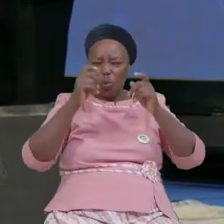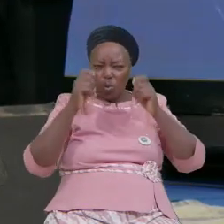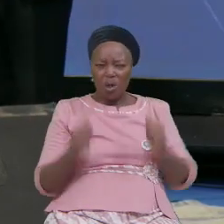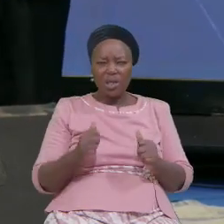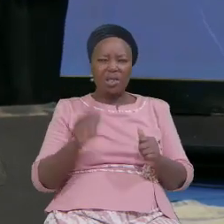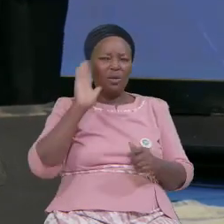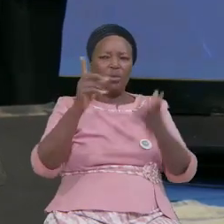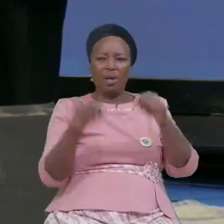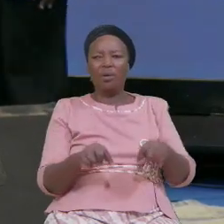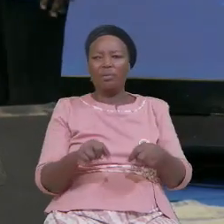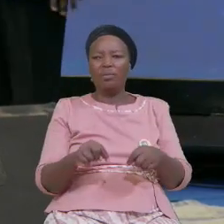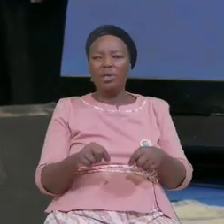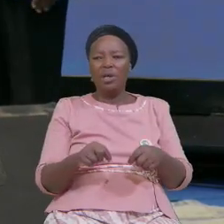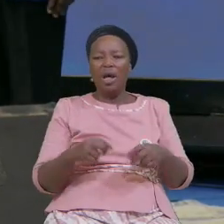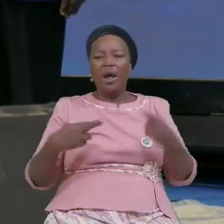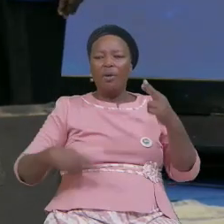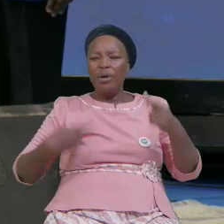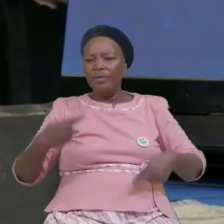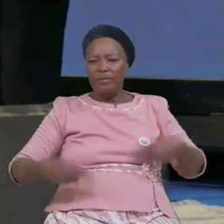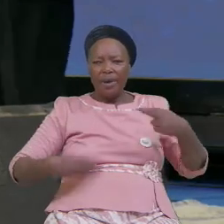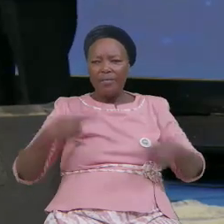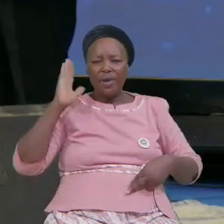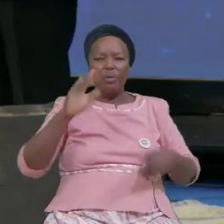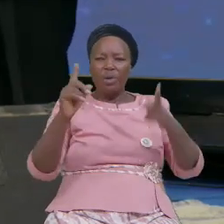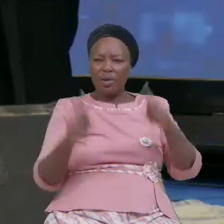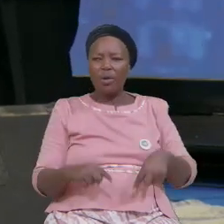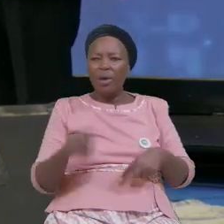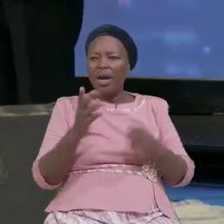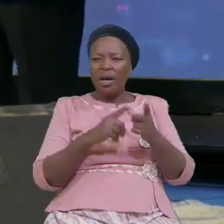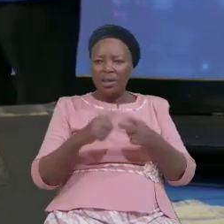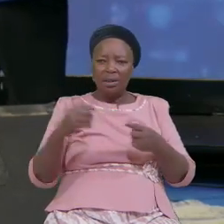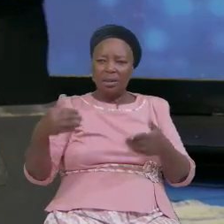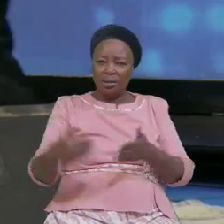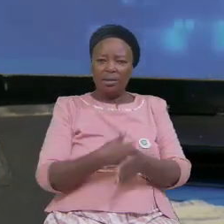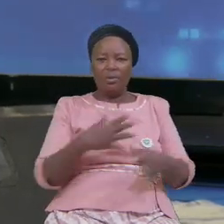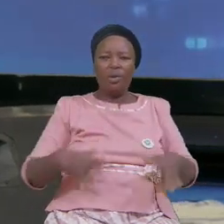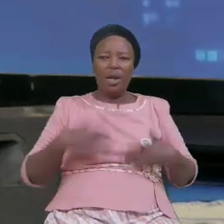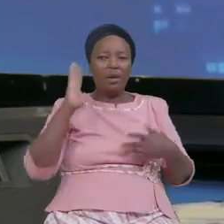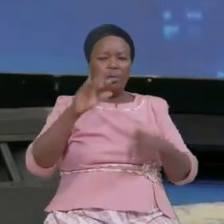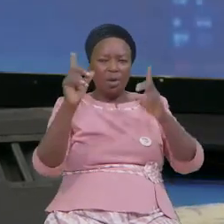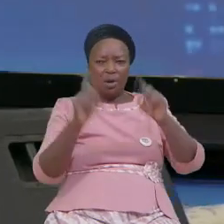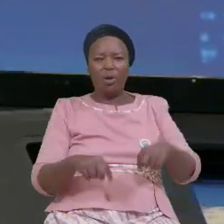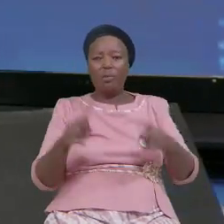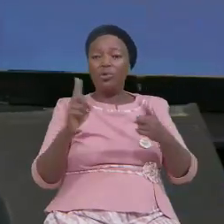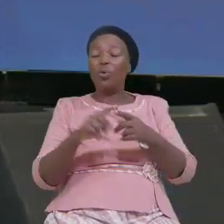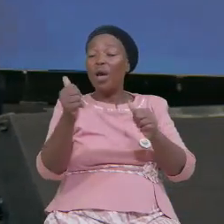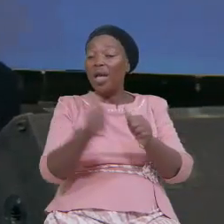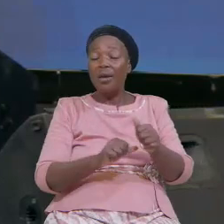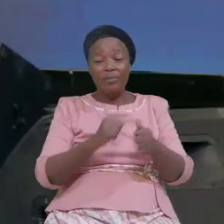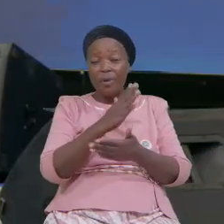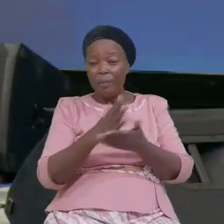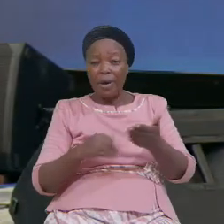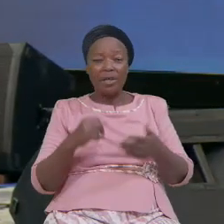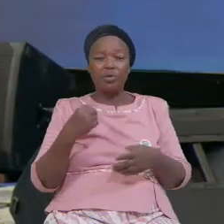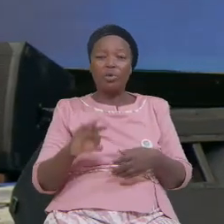come, revival will come, and a new life will come to every part